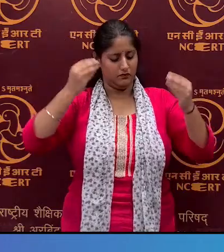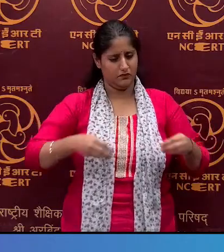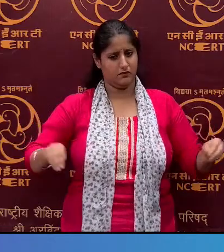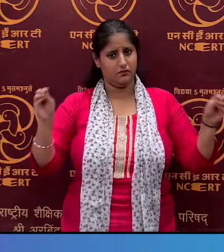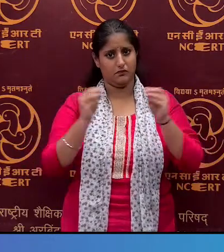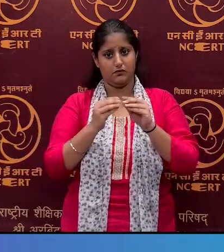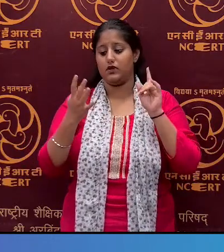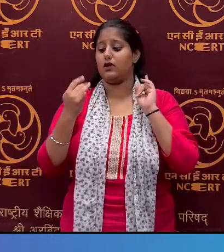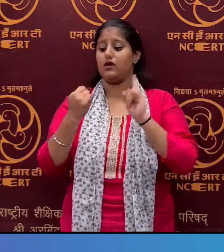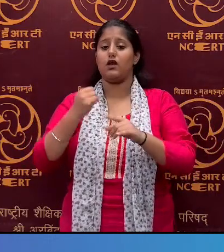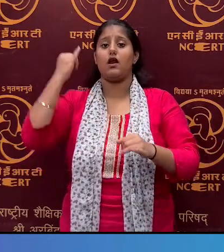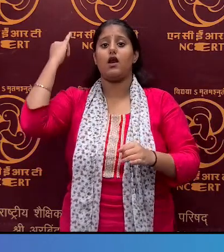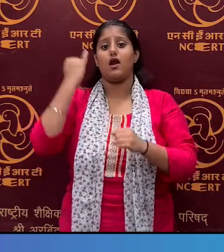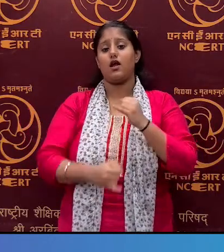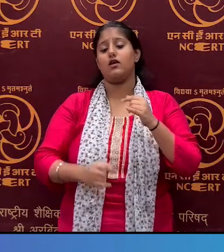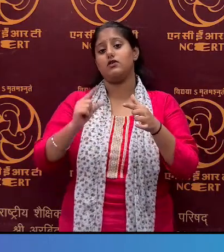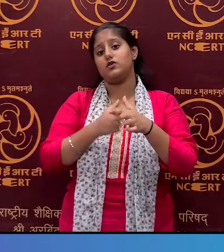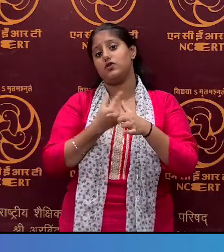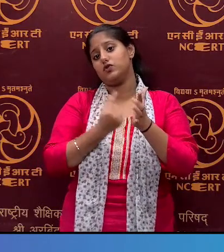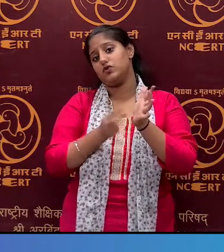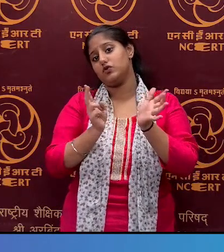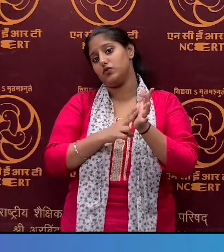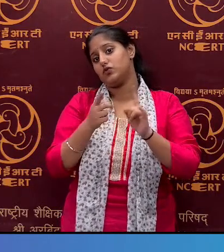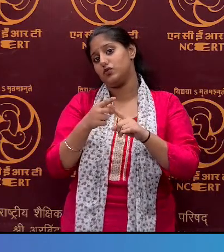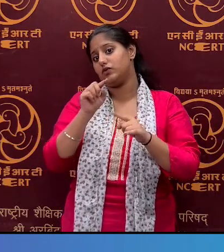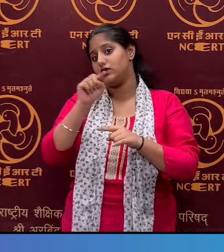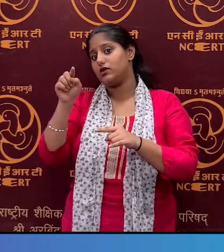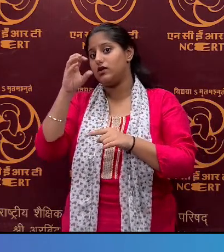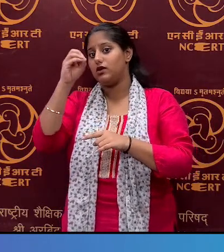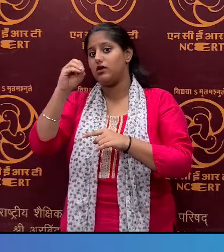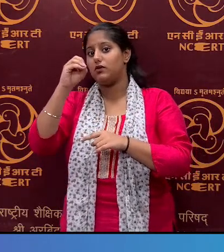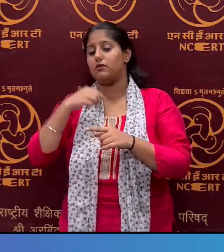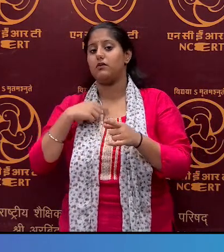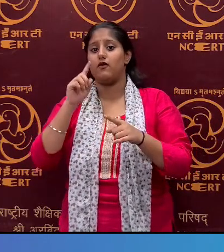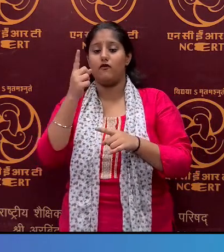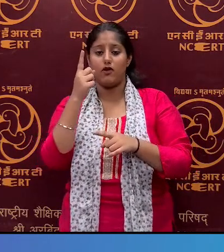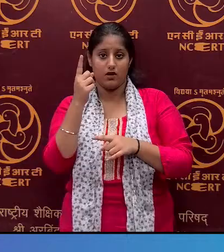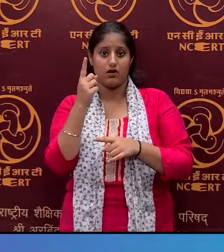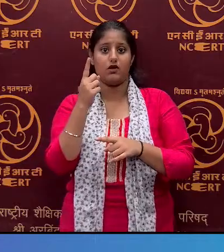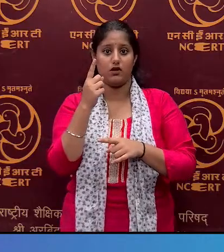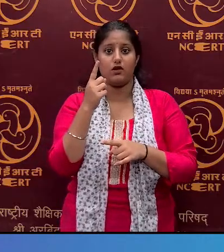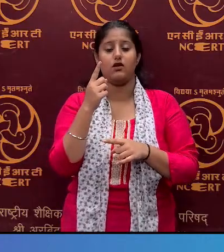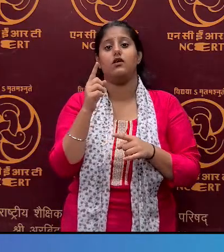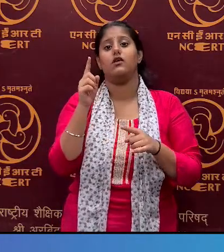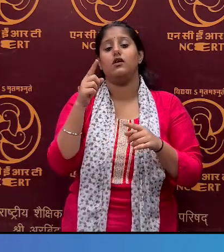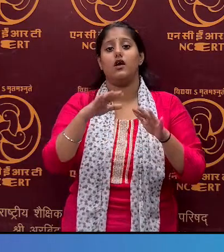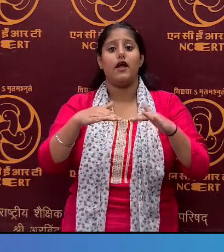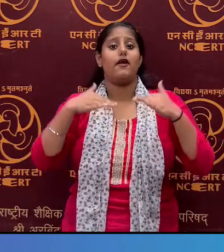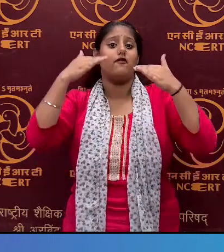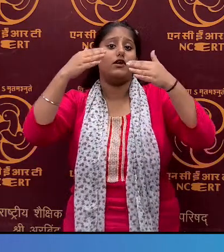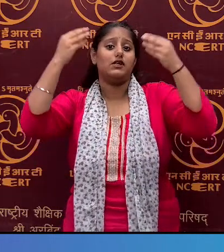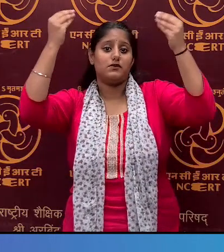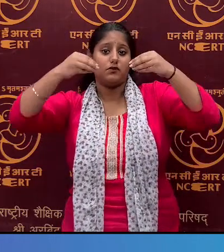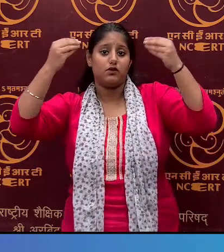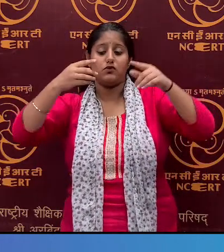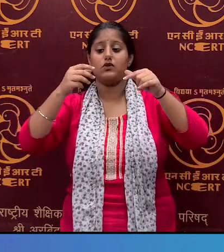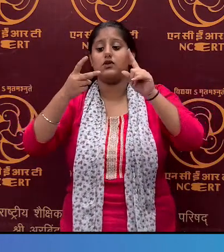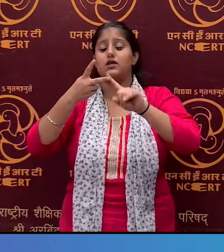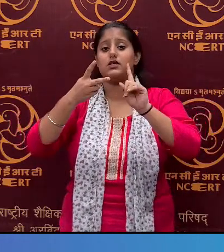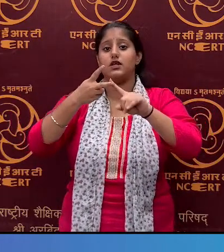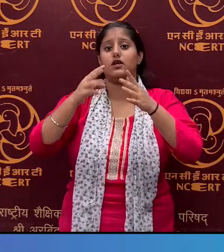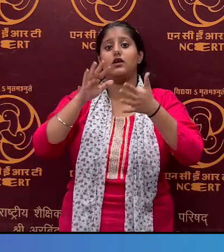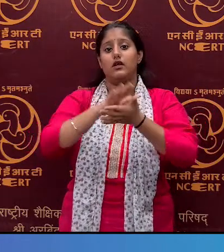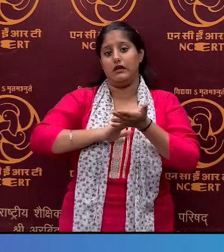lasts long from June to October. It further divided into two parts. One is called advancing monsoon, and the second is called